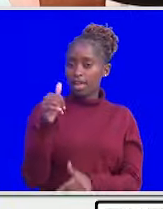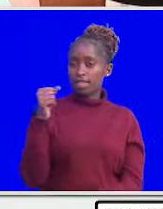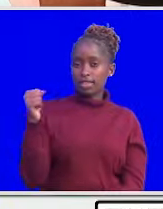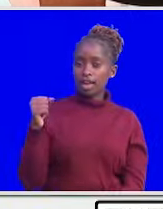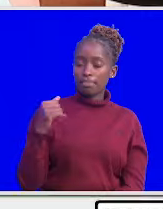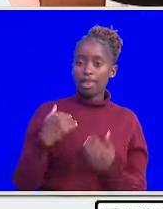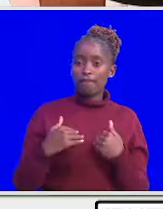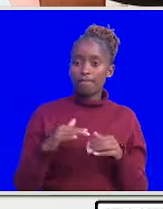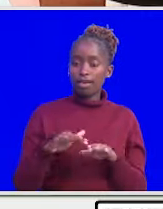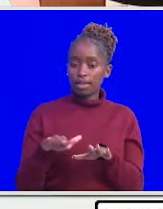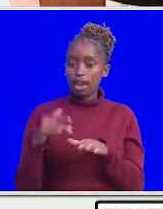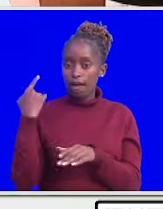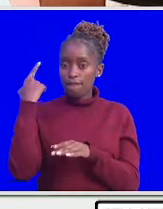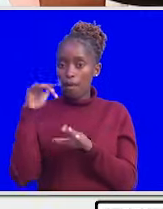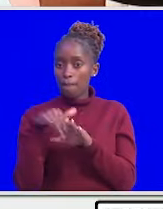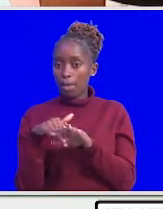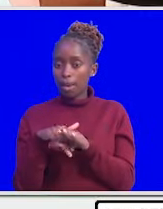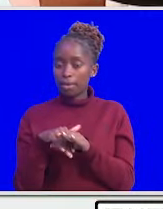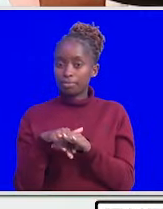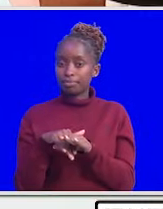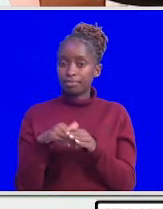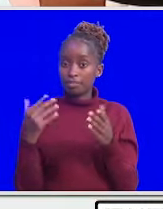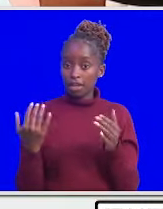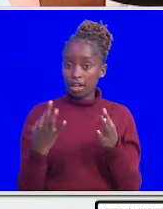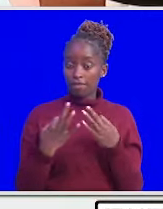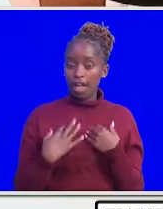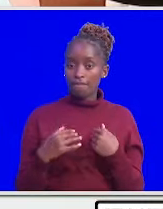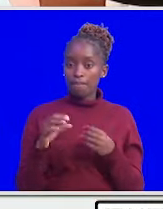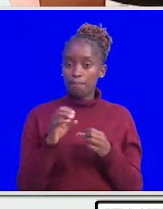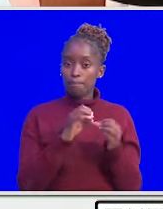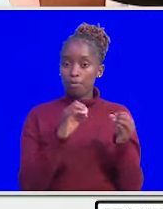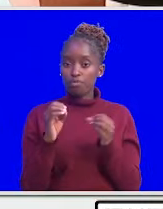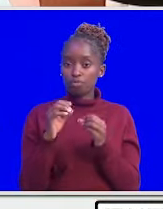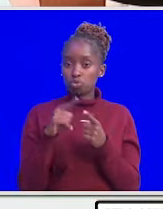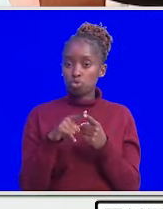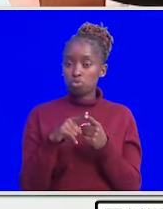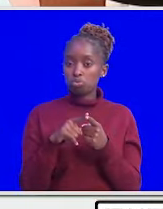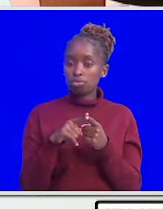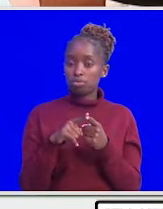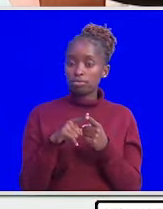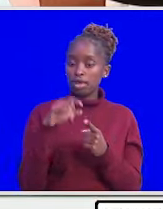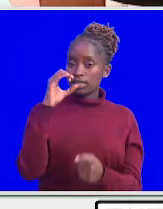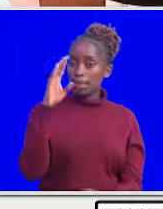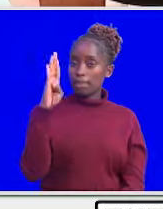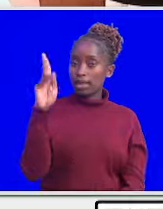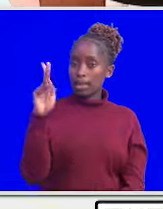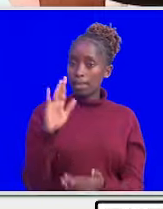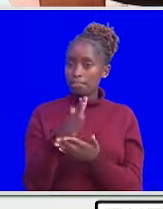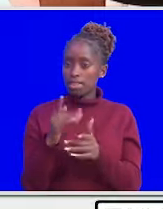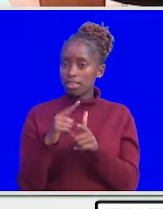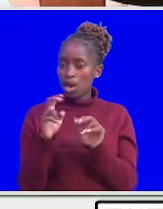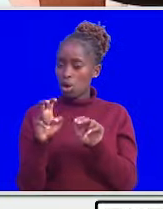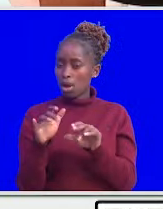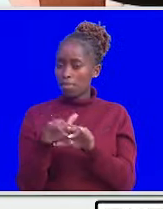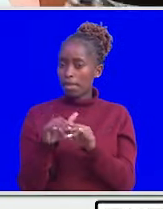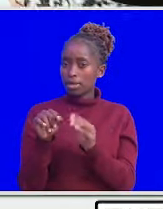for member. Now, if you go to the CBK Act and you look at the